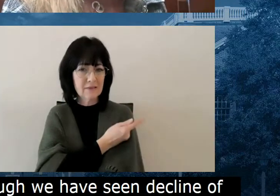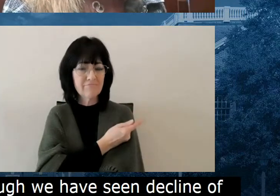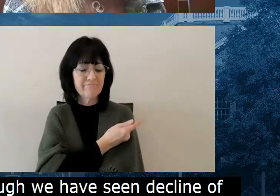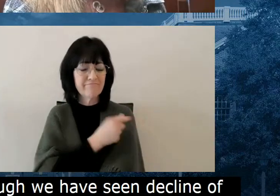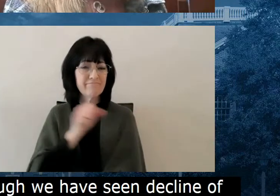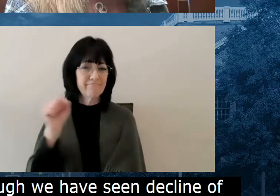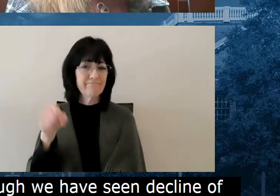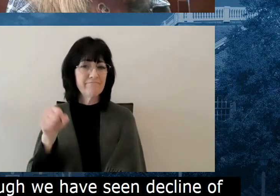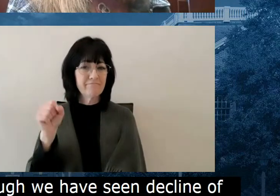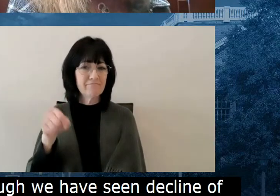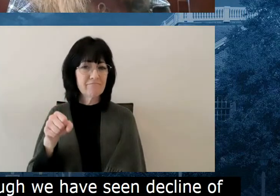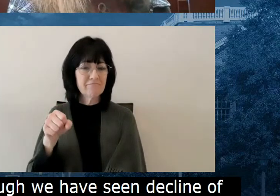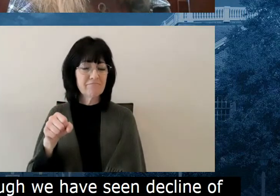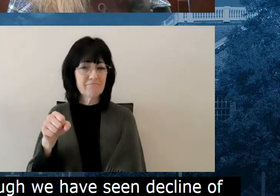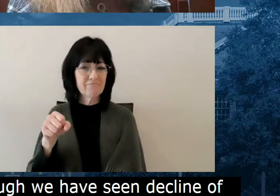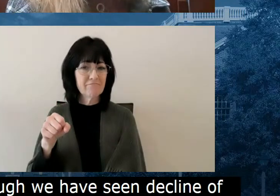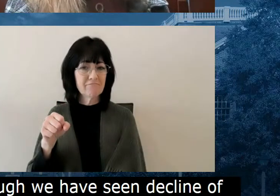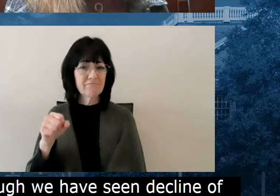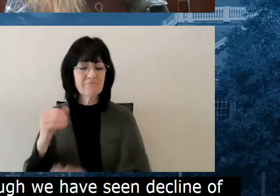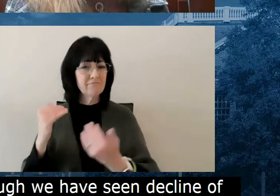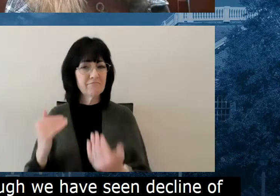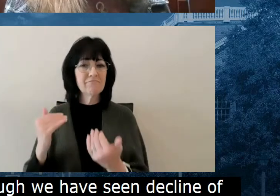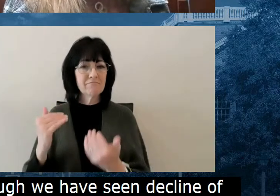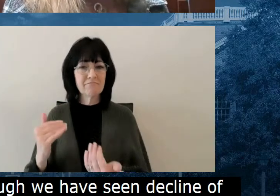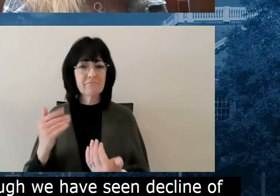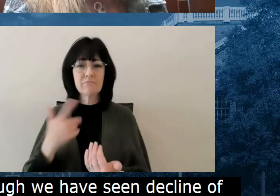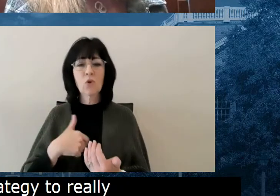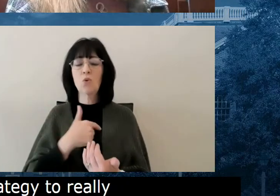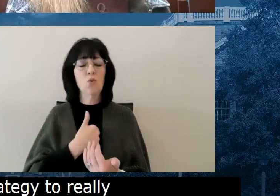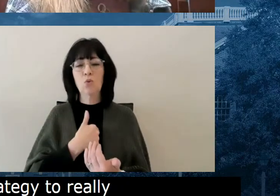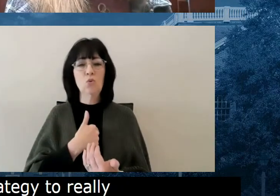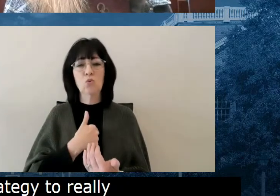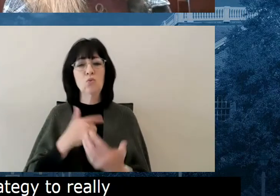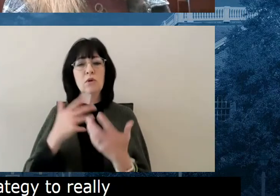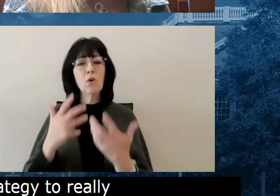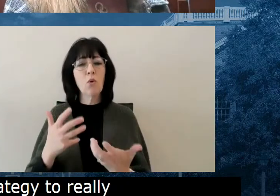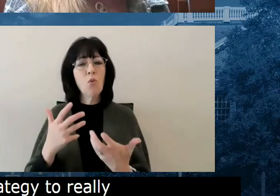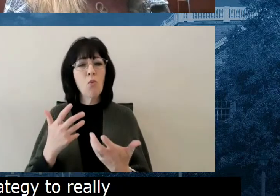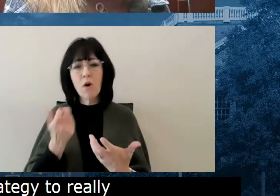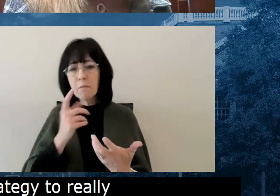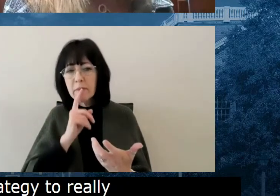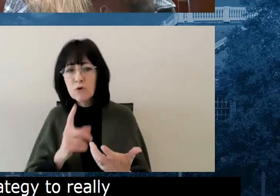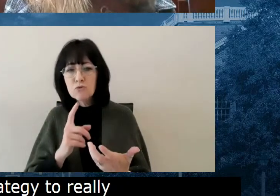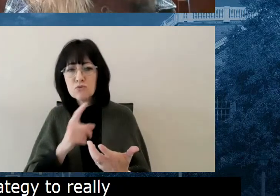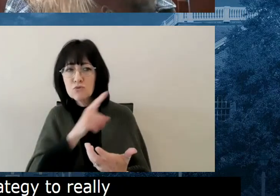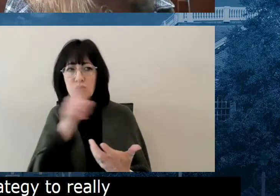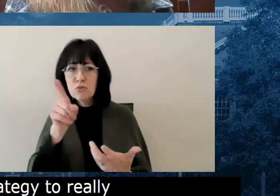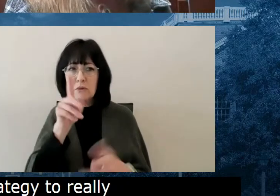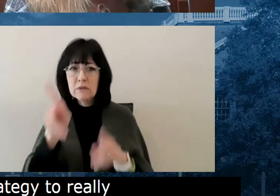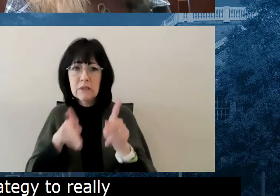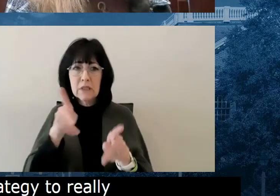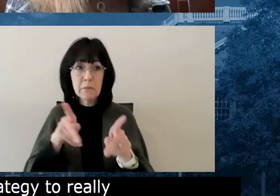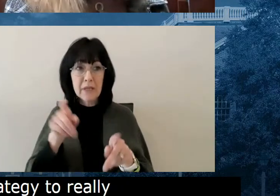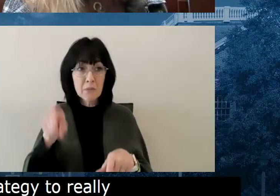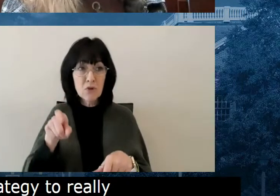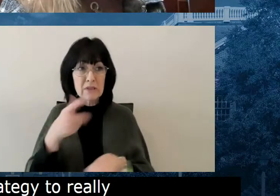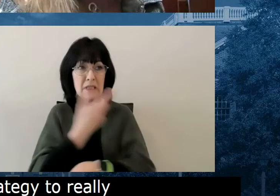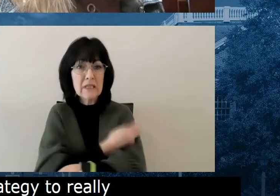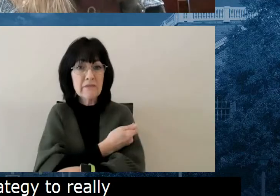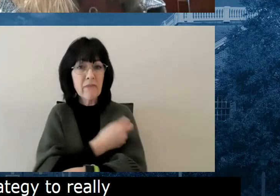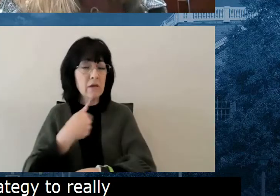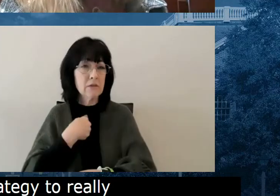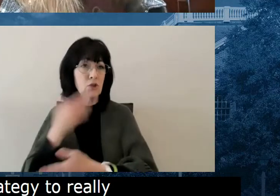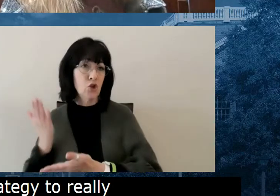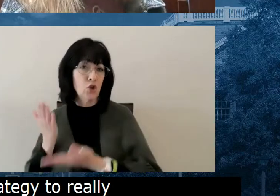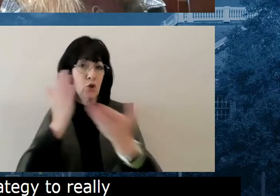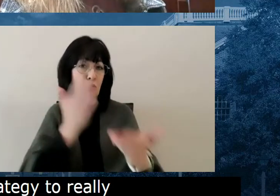to really make it easier for people to get vaccine. So we're going to keep